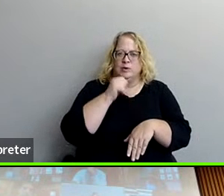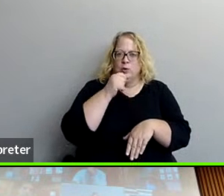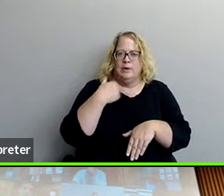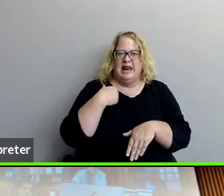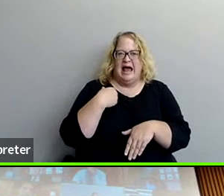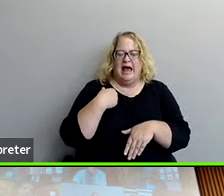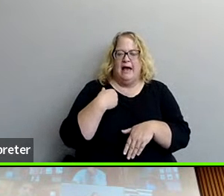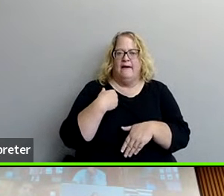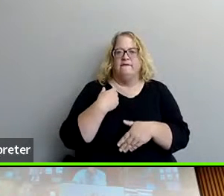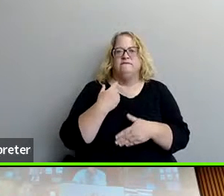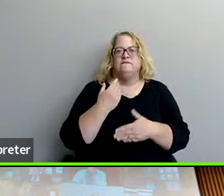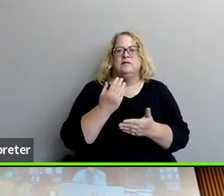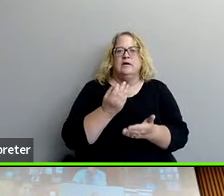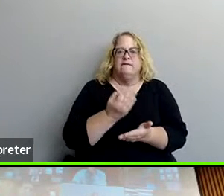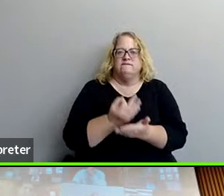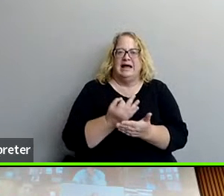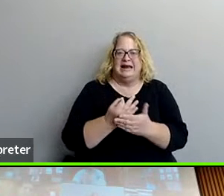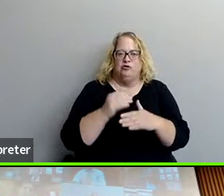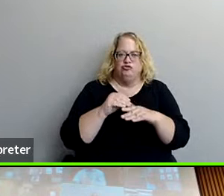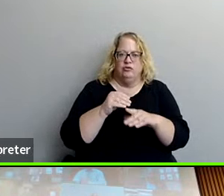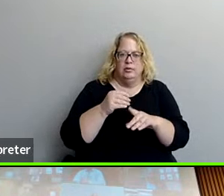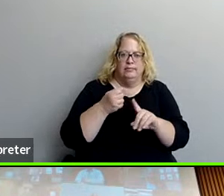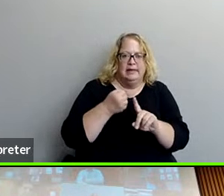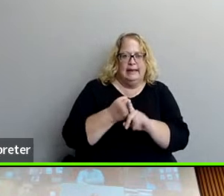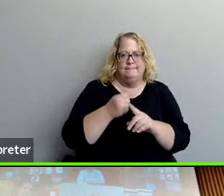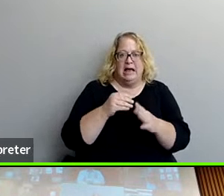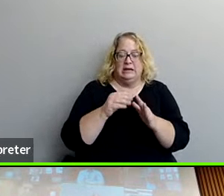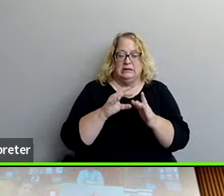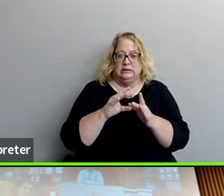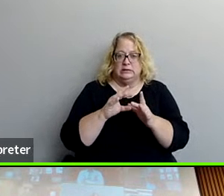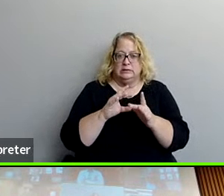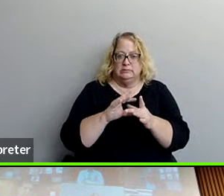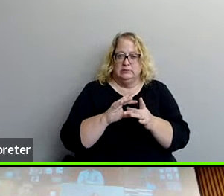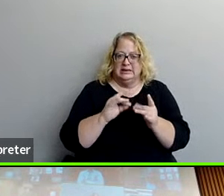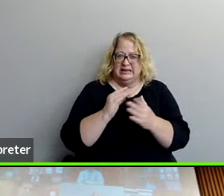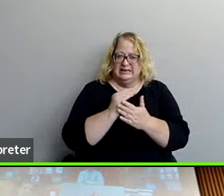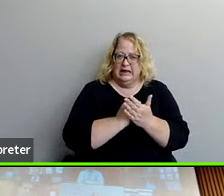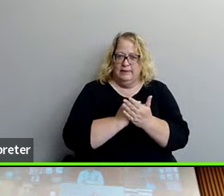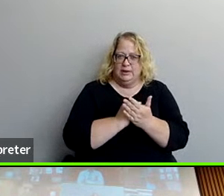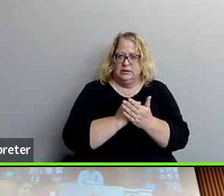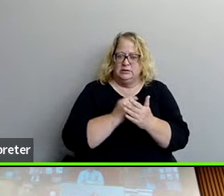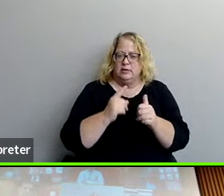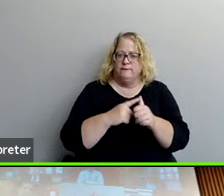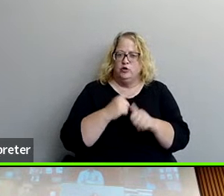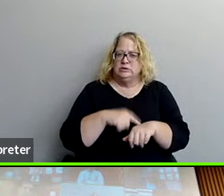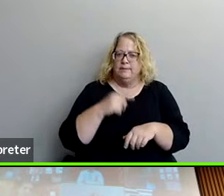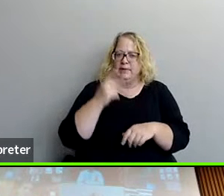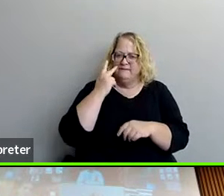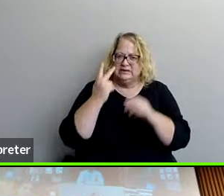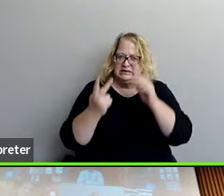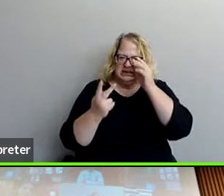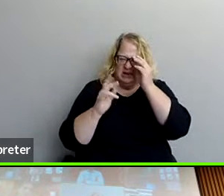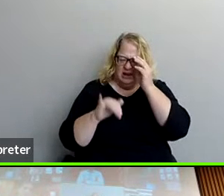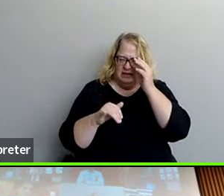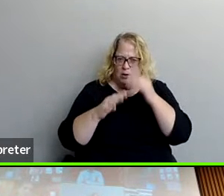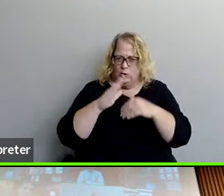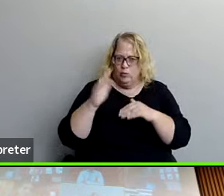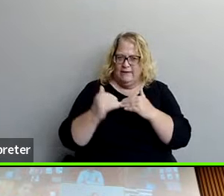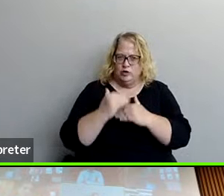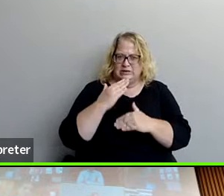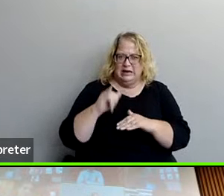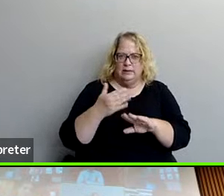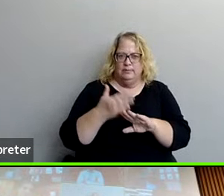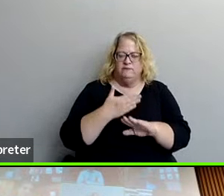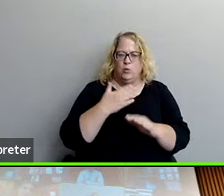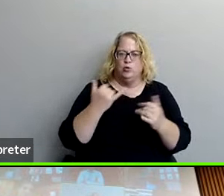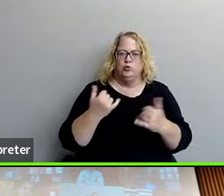have a financial impact statement, that we received that. This is the first time I've seen it. Never sent